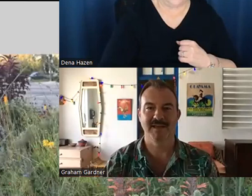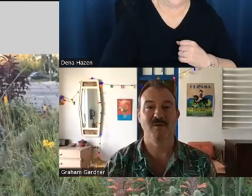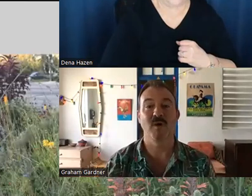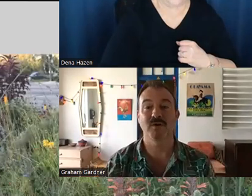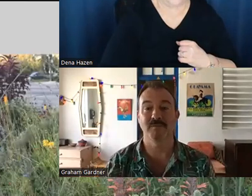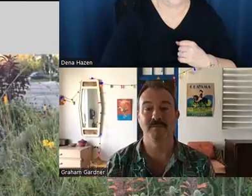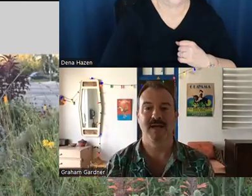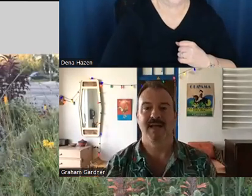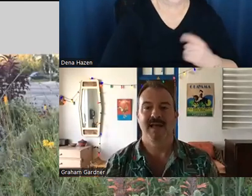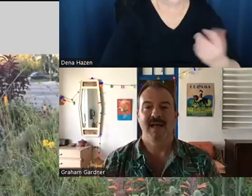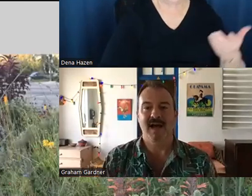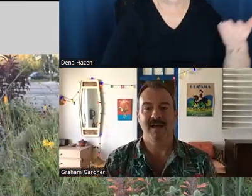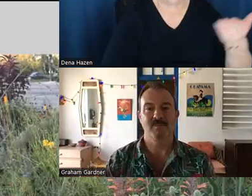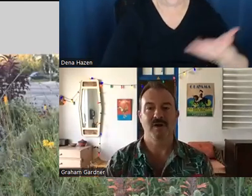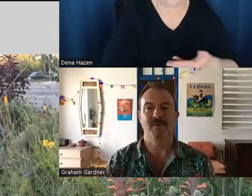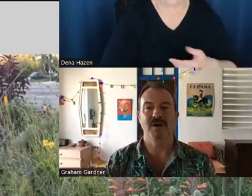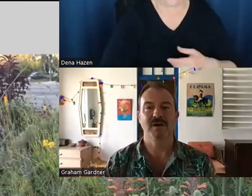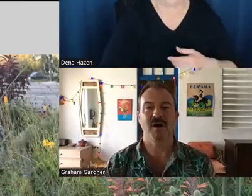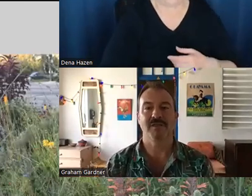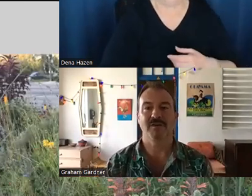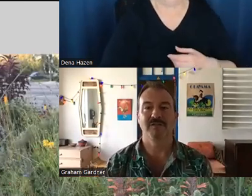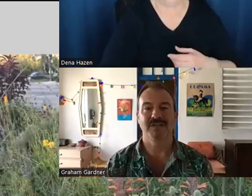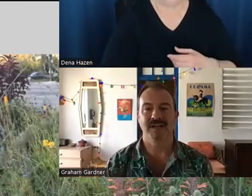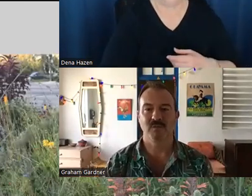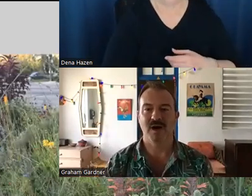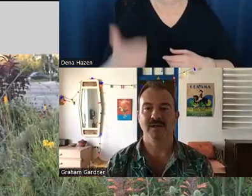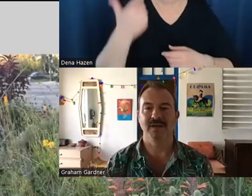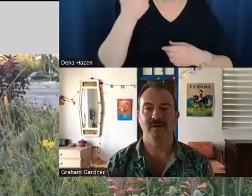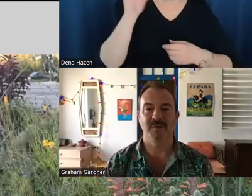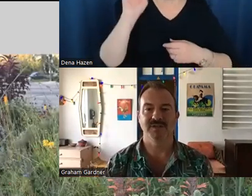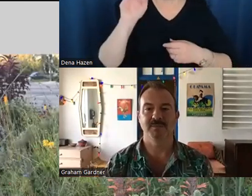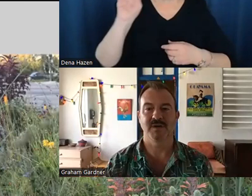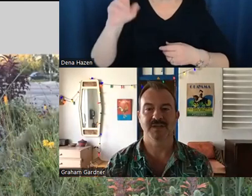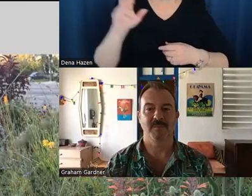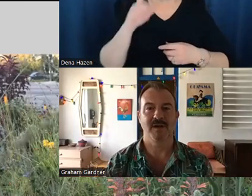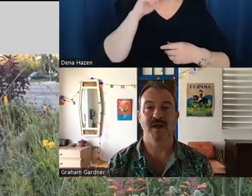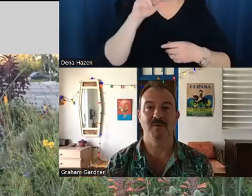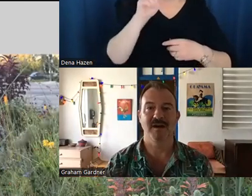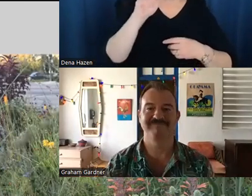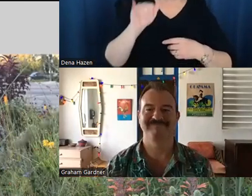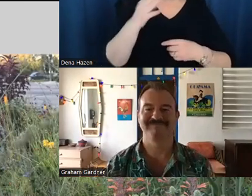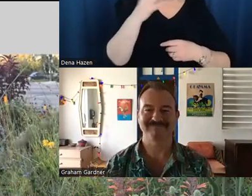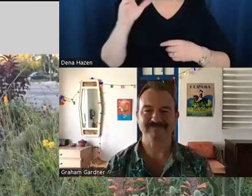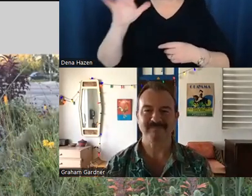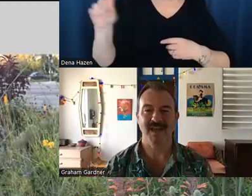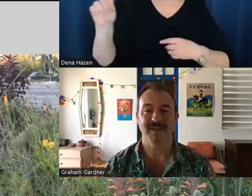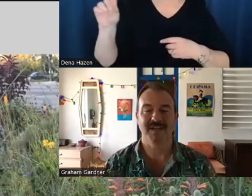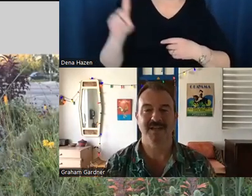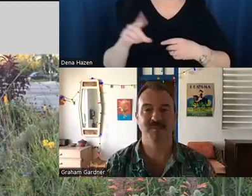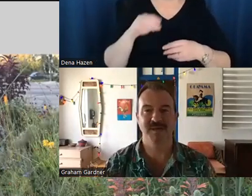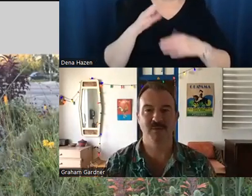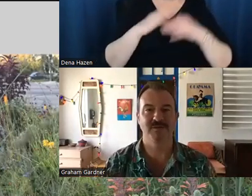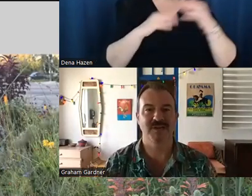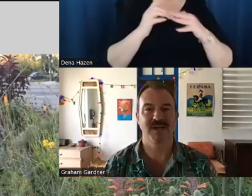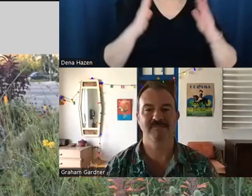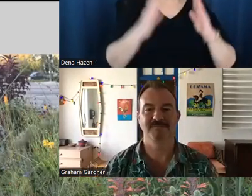Okay, welcome. I am Graham Gardner, author of Tiny and Wild, How to Build a Small-Scale Meadow Anywhere. And I'm excited